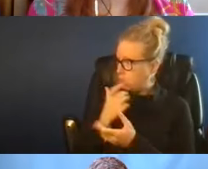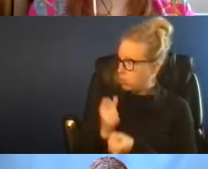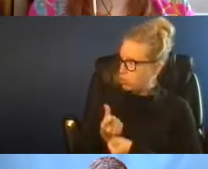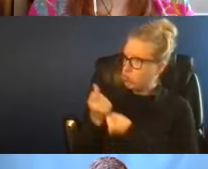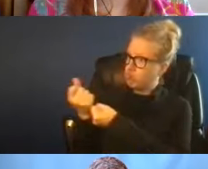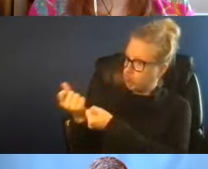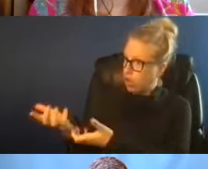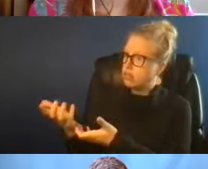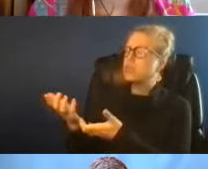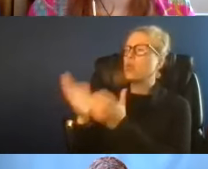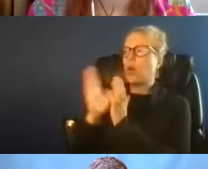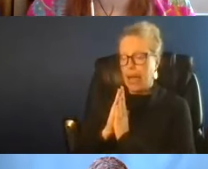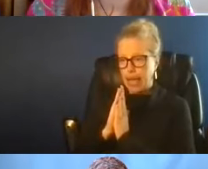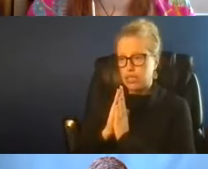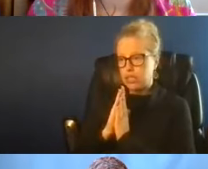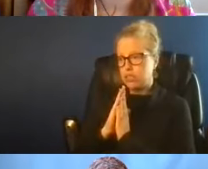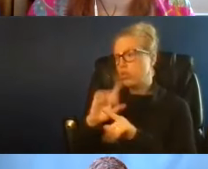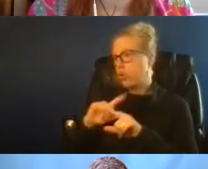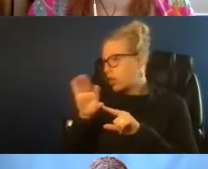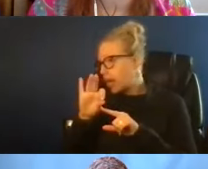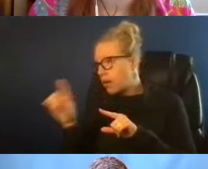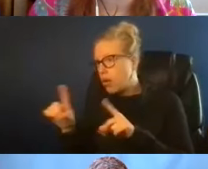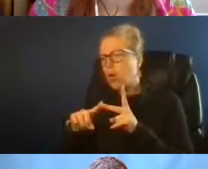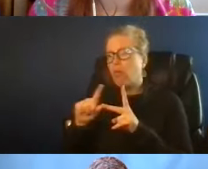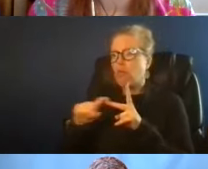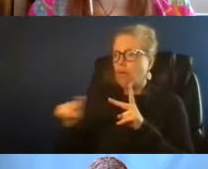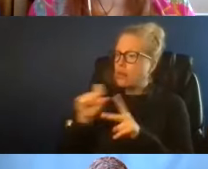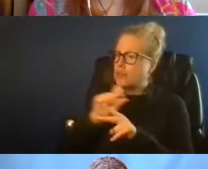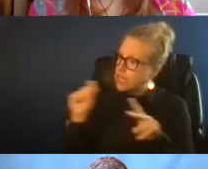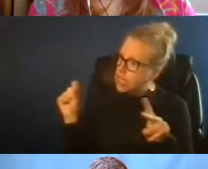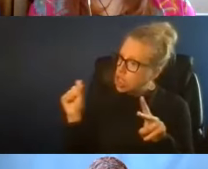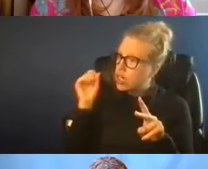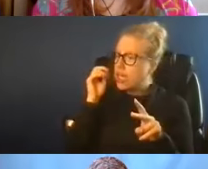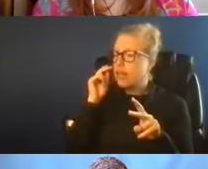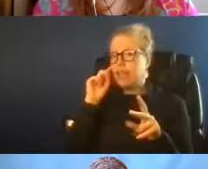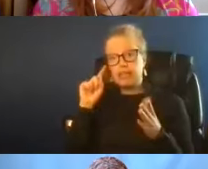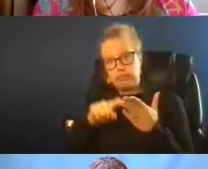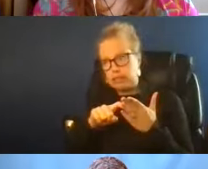can ask to call 911 or call security if you see this person?